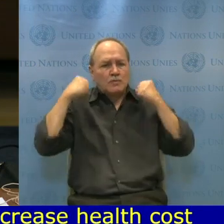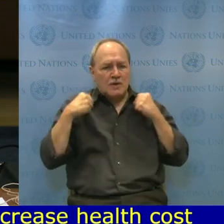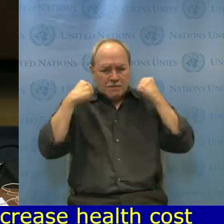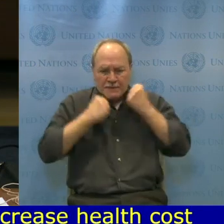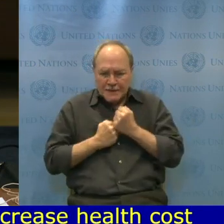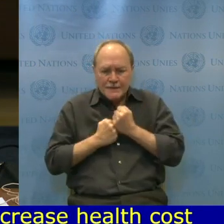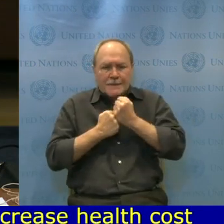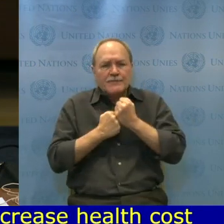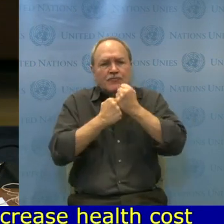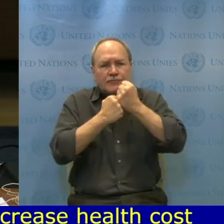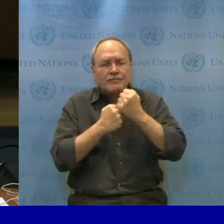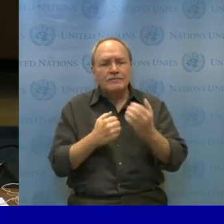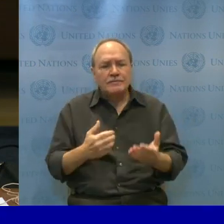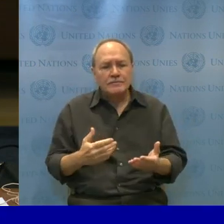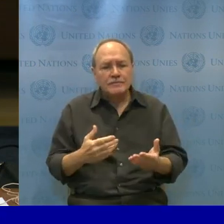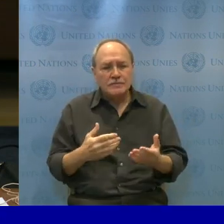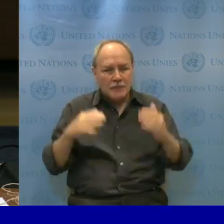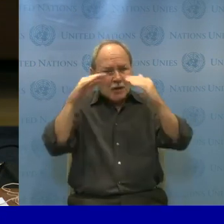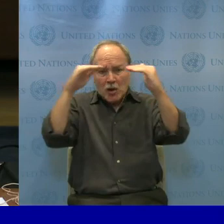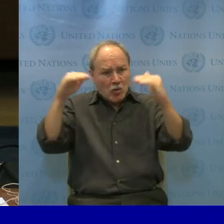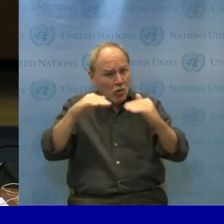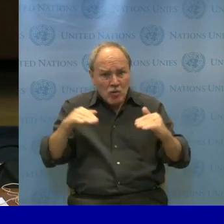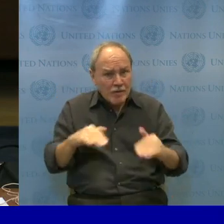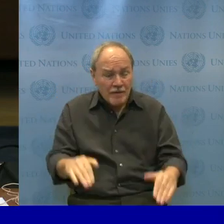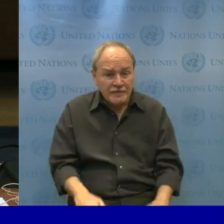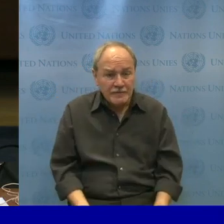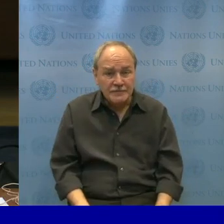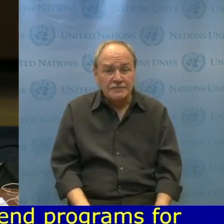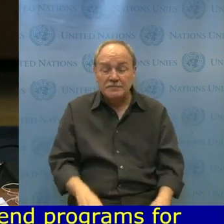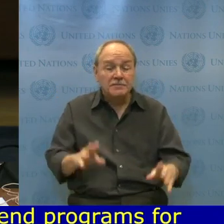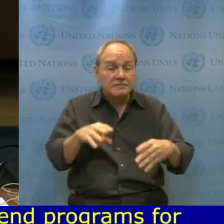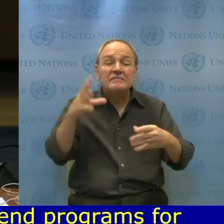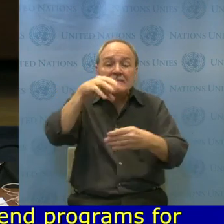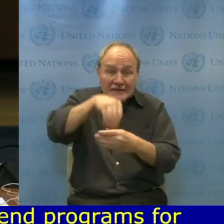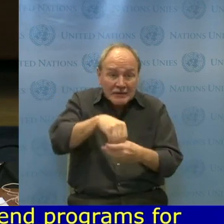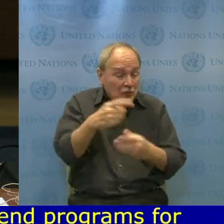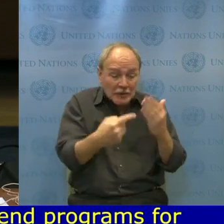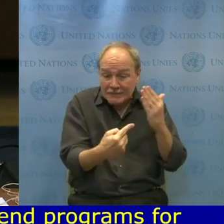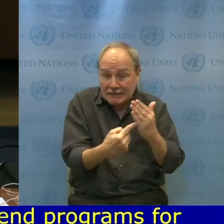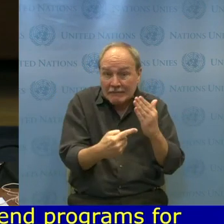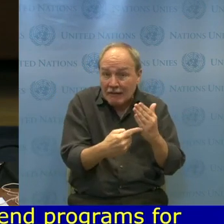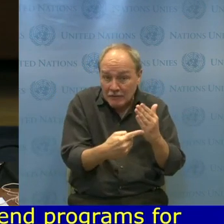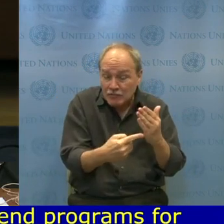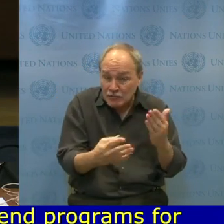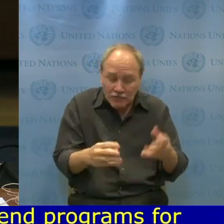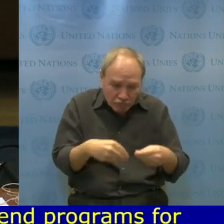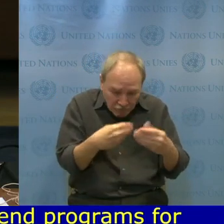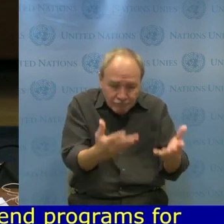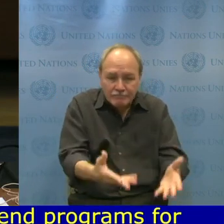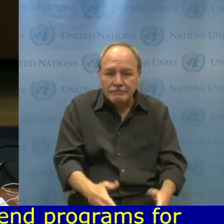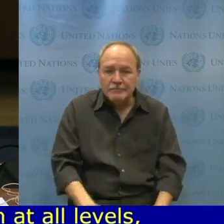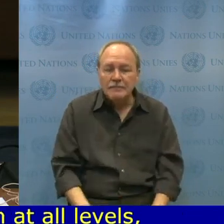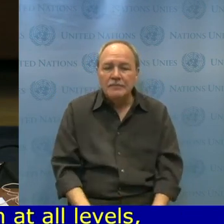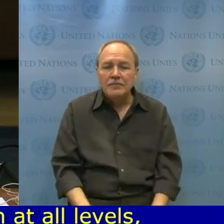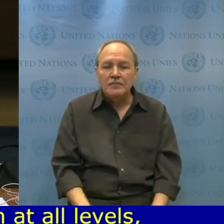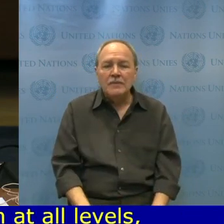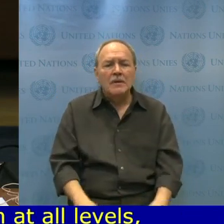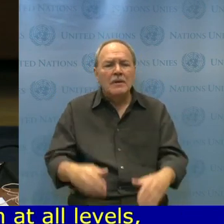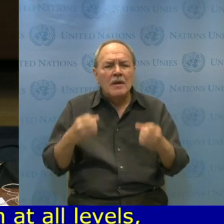including making available support technologies and devices. In many low and middle-income